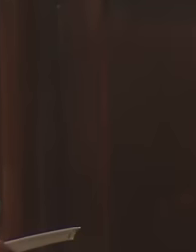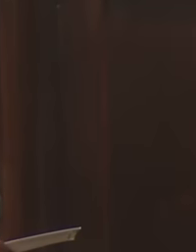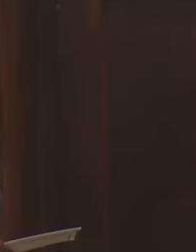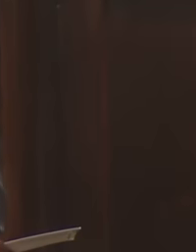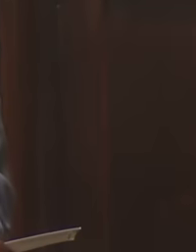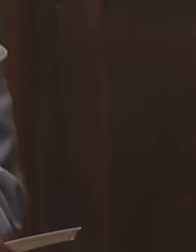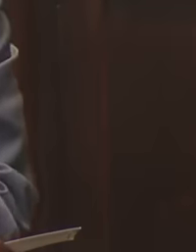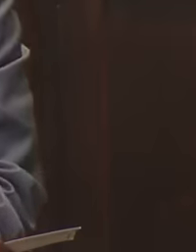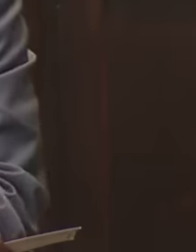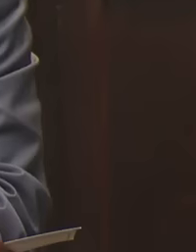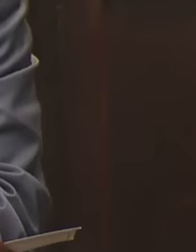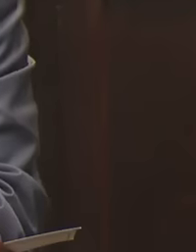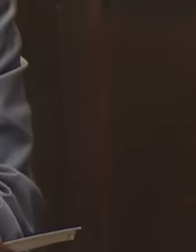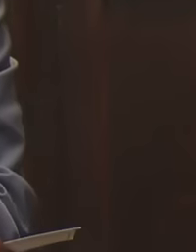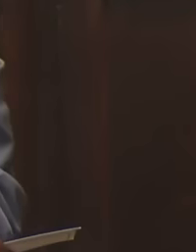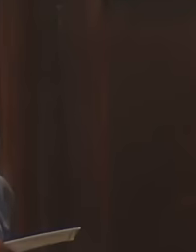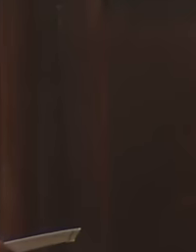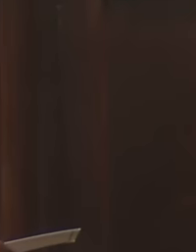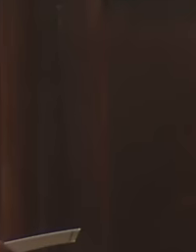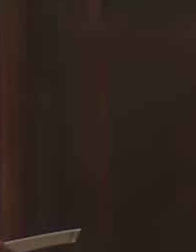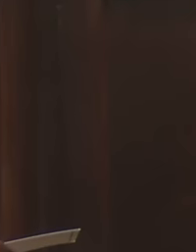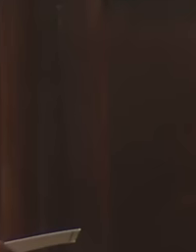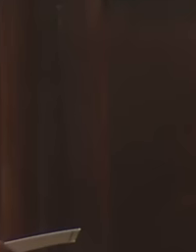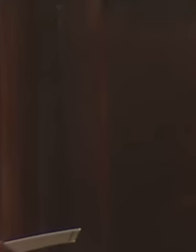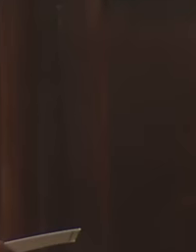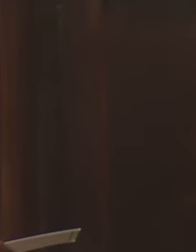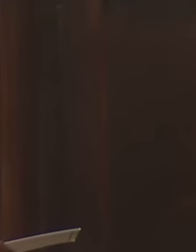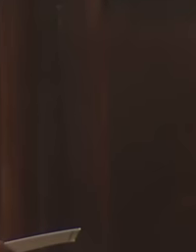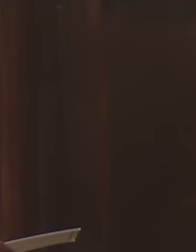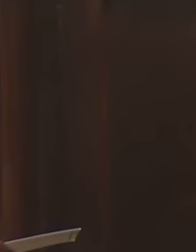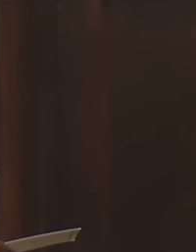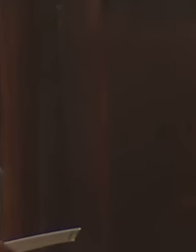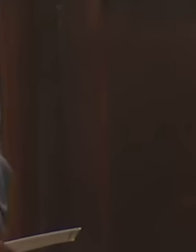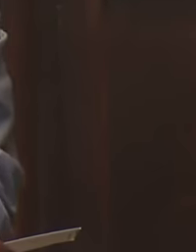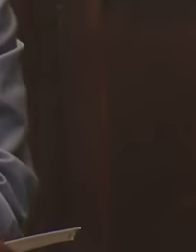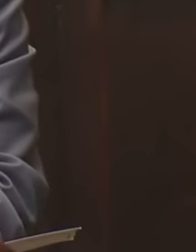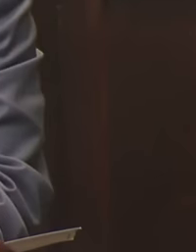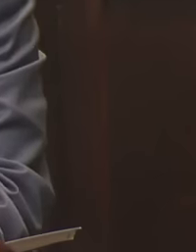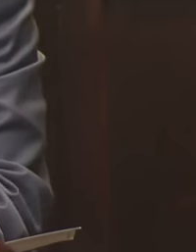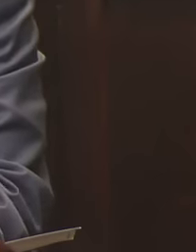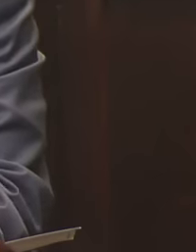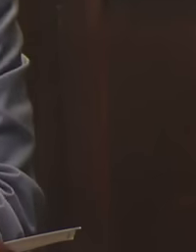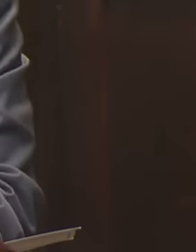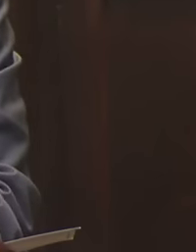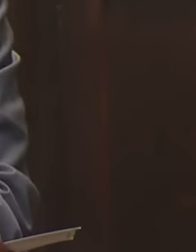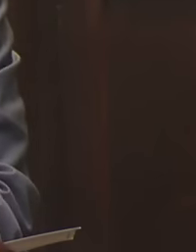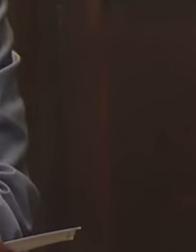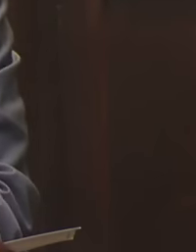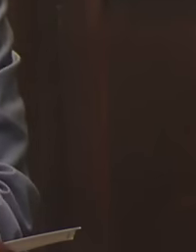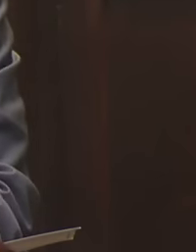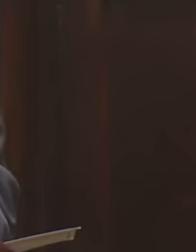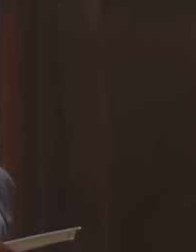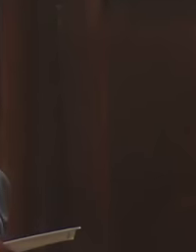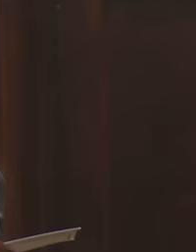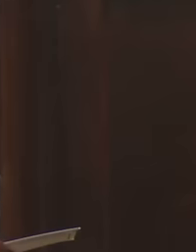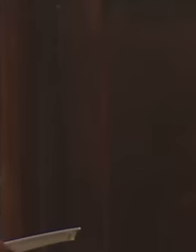which they can live by, and for revolutionary ways to win them. Again, this year, we'll be celebrating